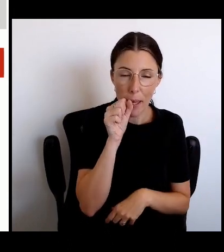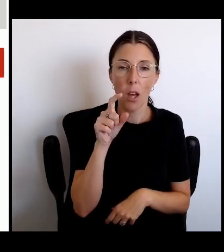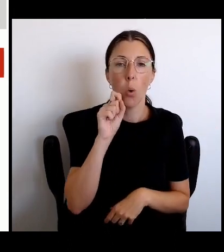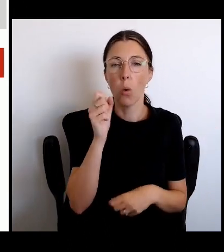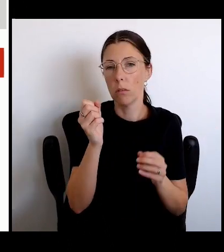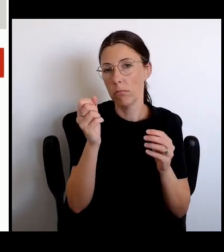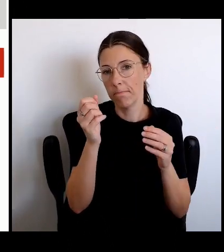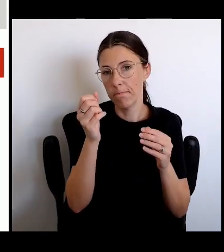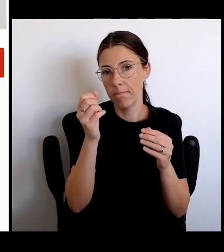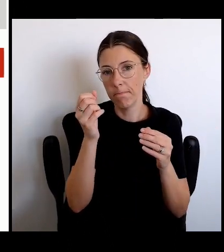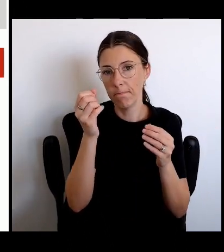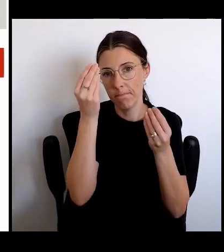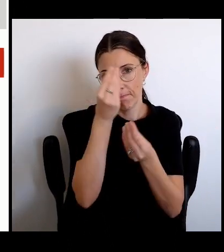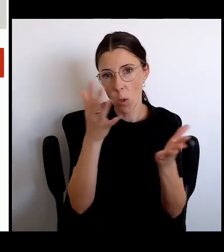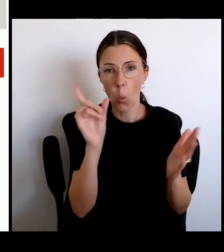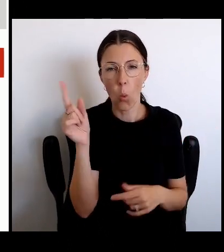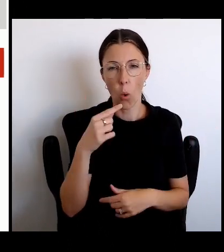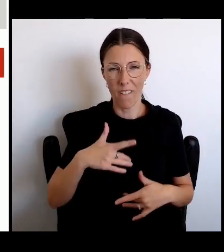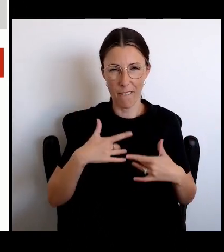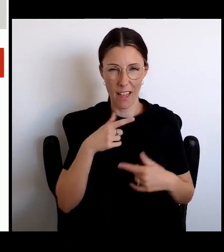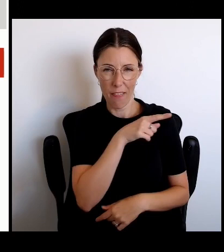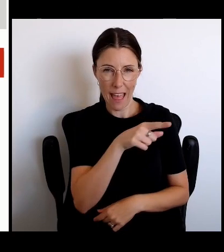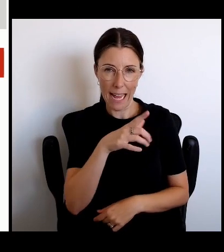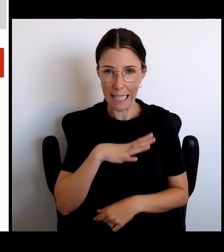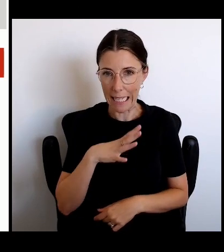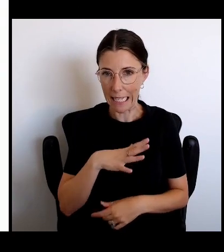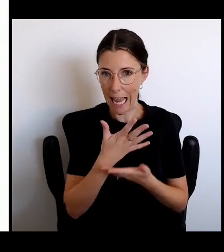of intervention, levers and support.